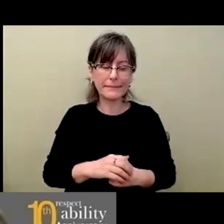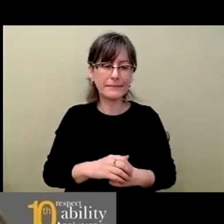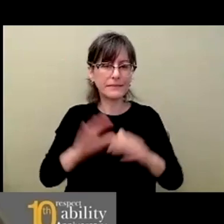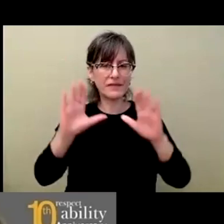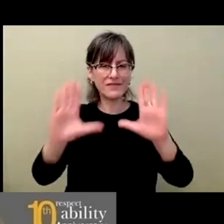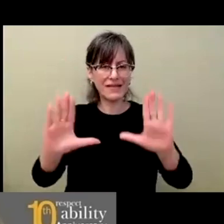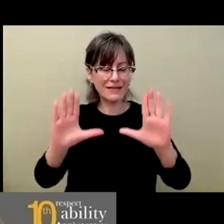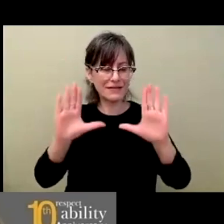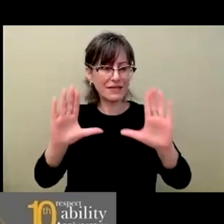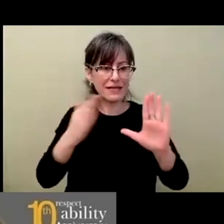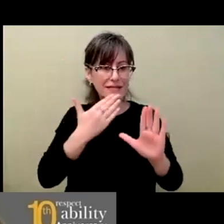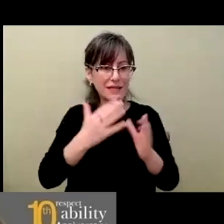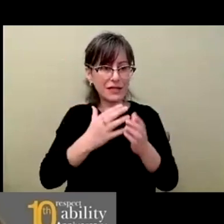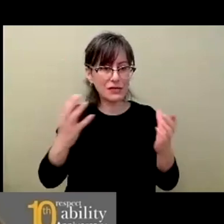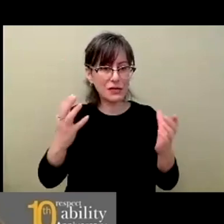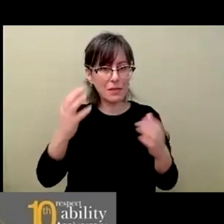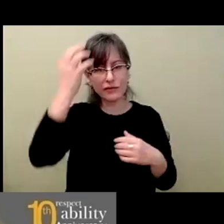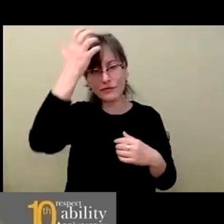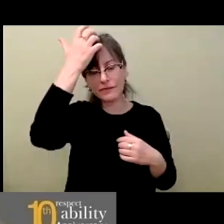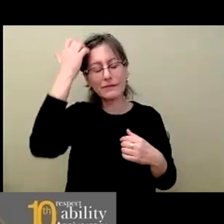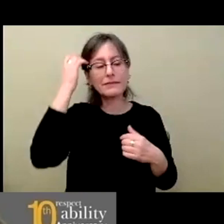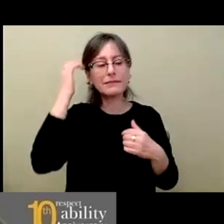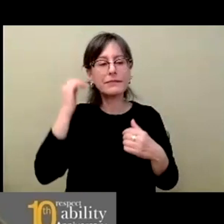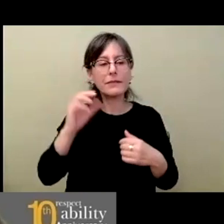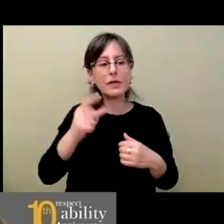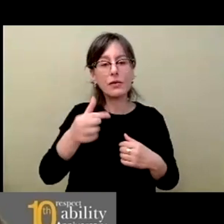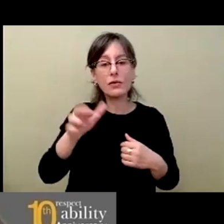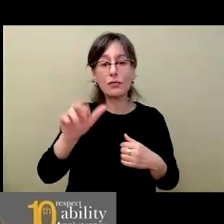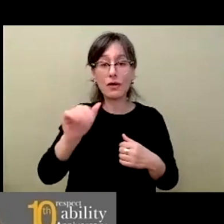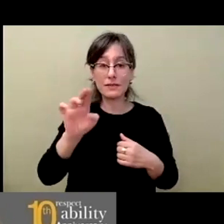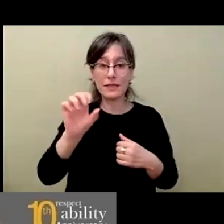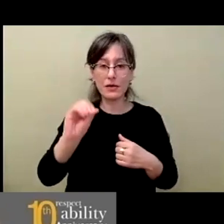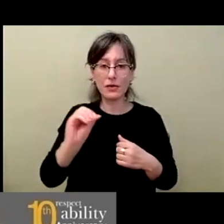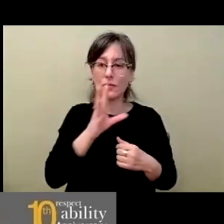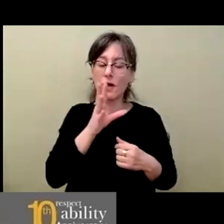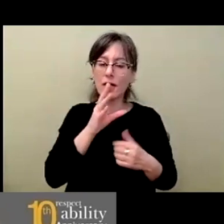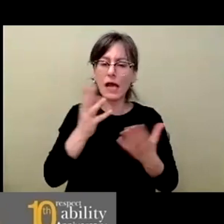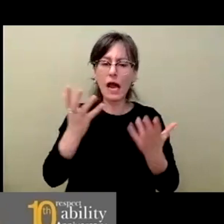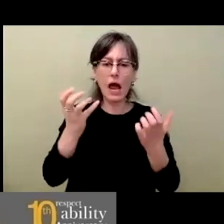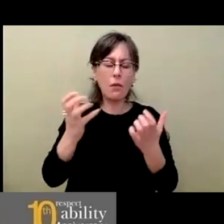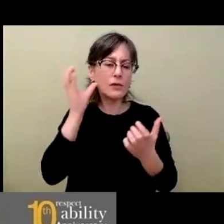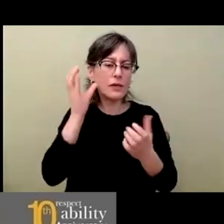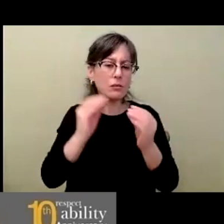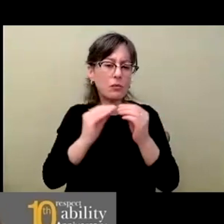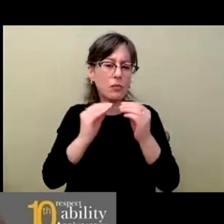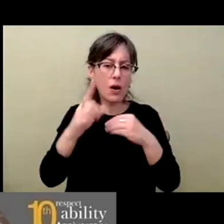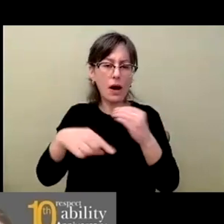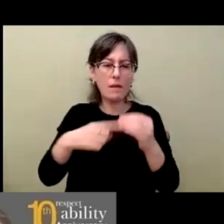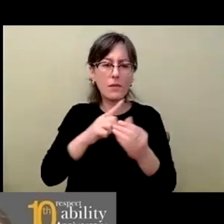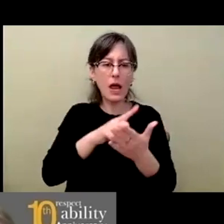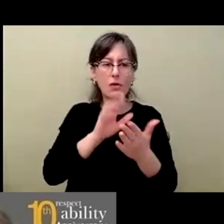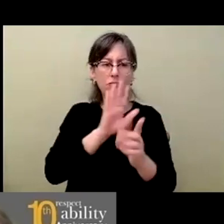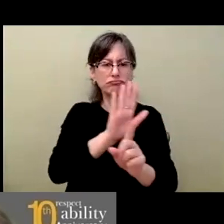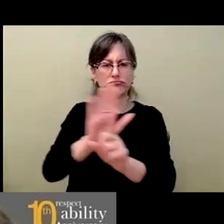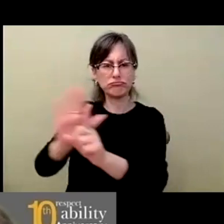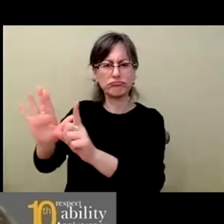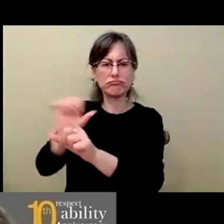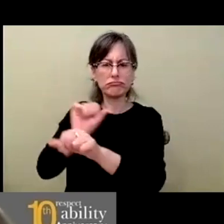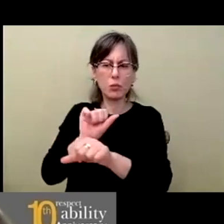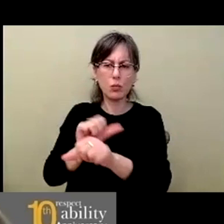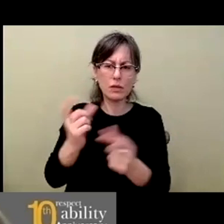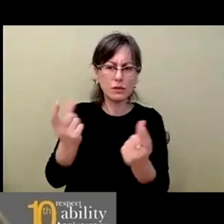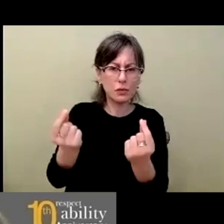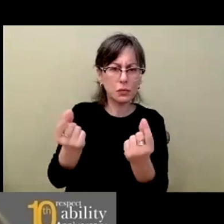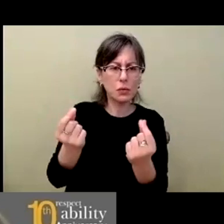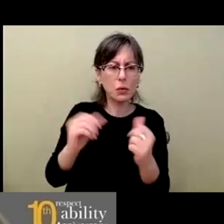Fantastic. Thank you so much for sharing. All right, so let's get into it. I want to hear a little bit more about the work that you all are doing and